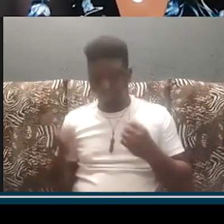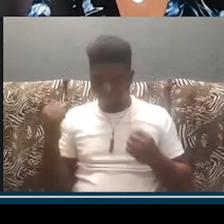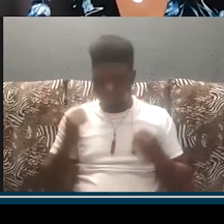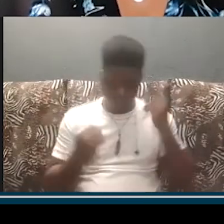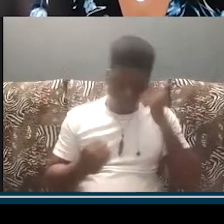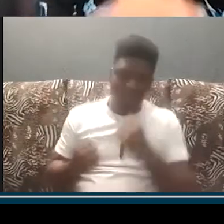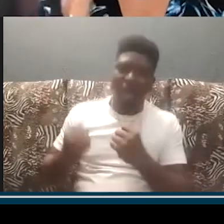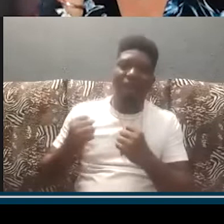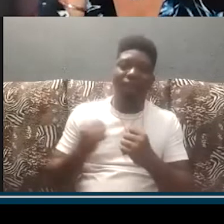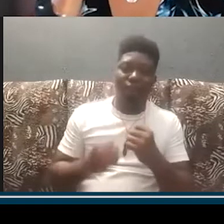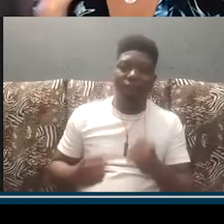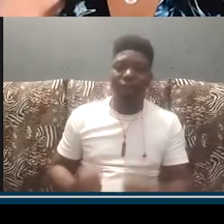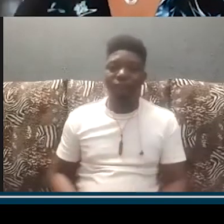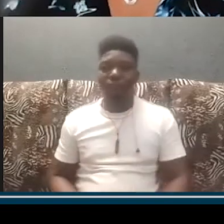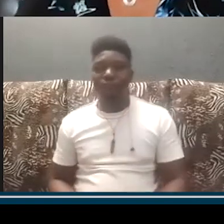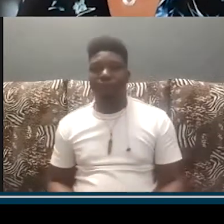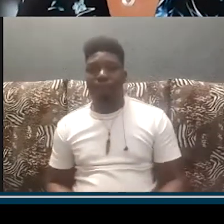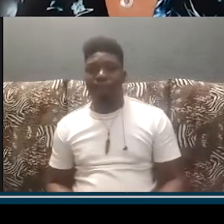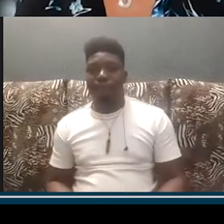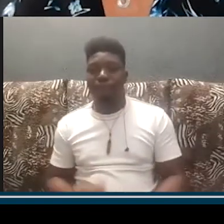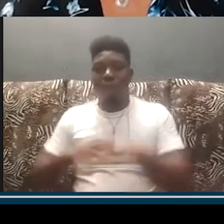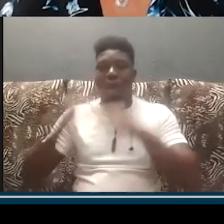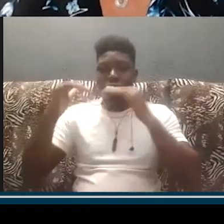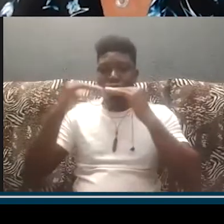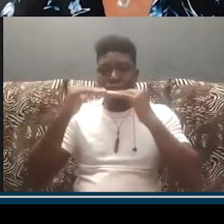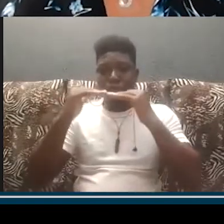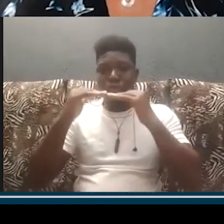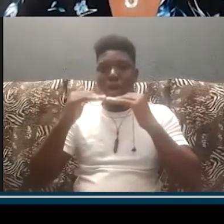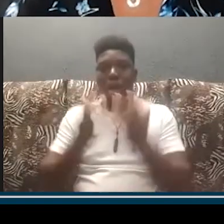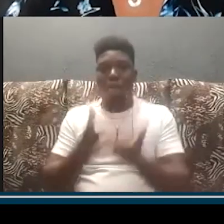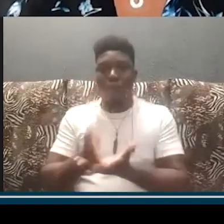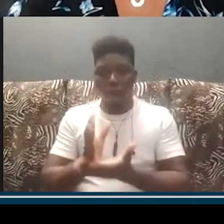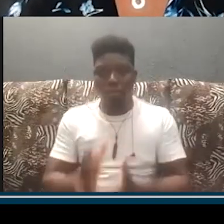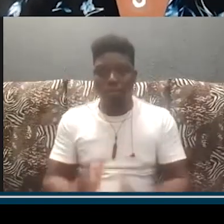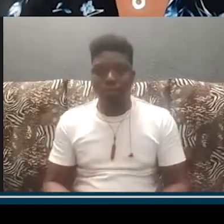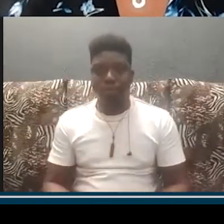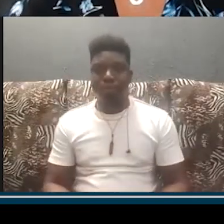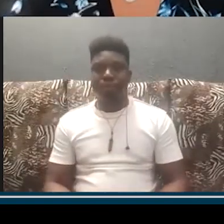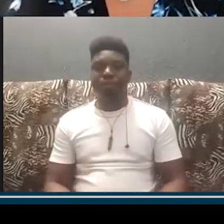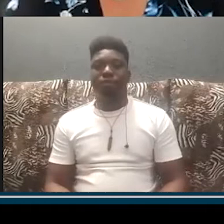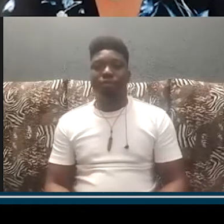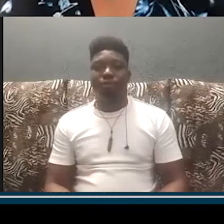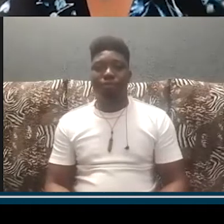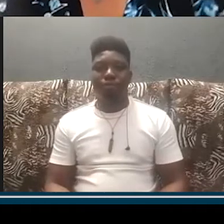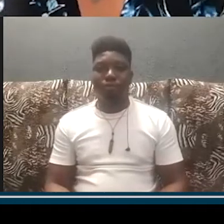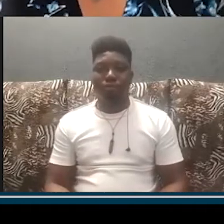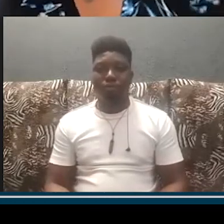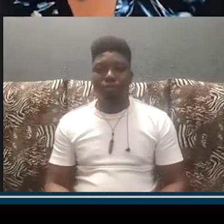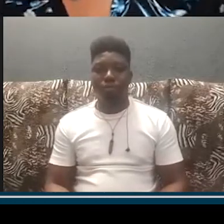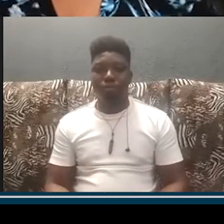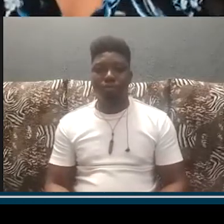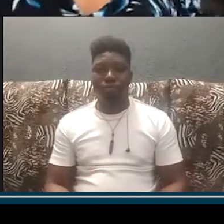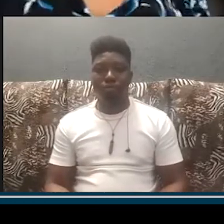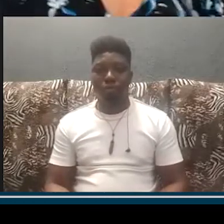rights. Those are the people to look for when you're looking for what to